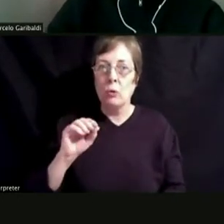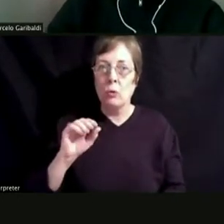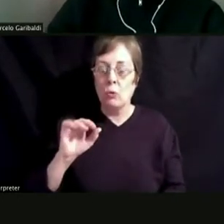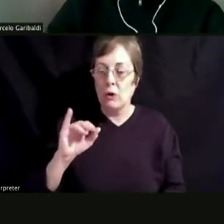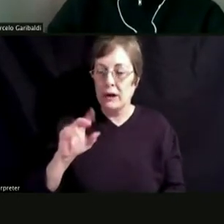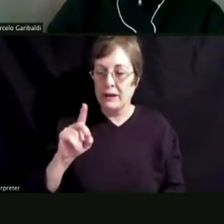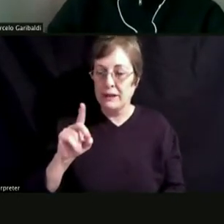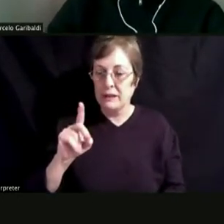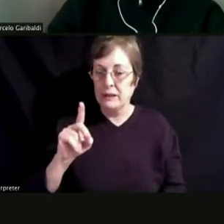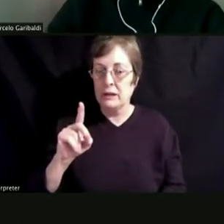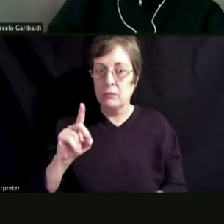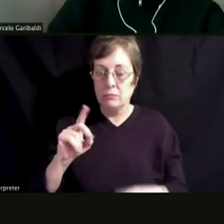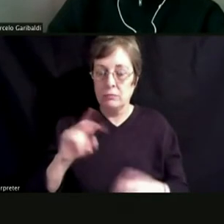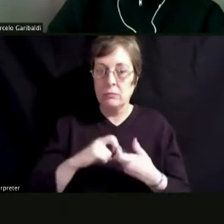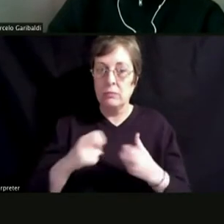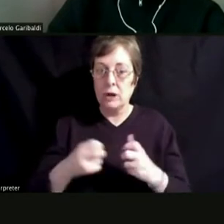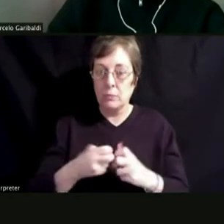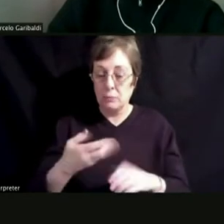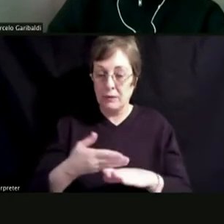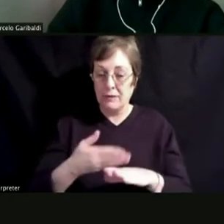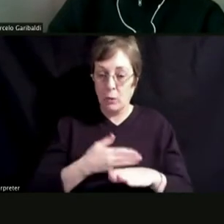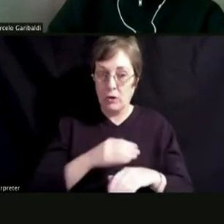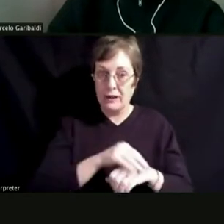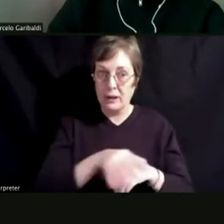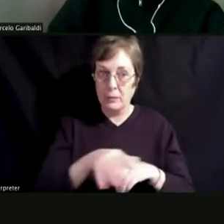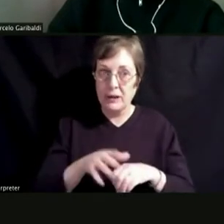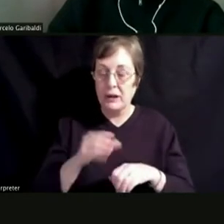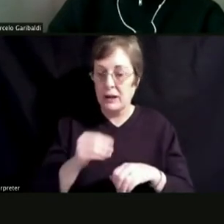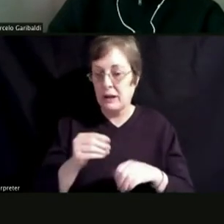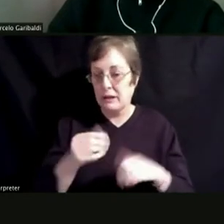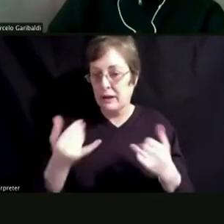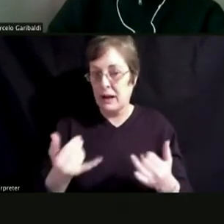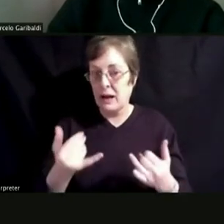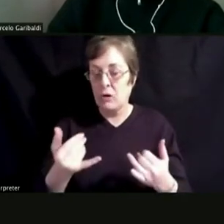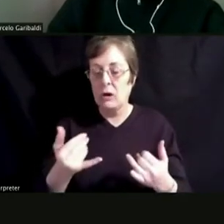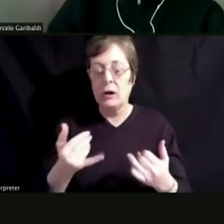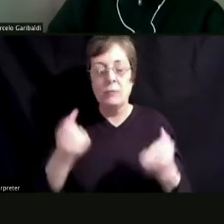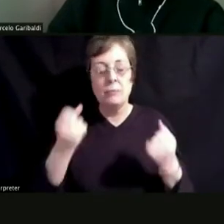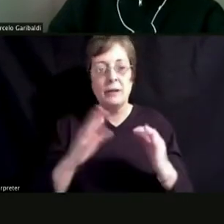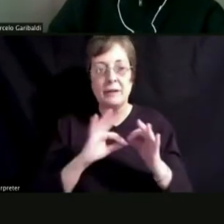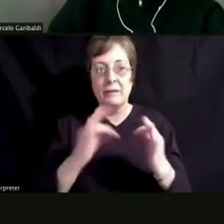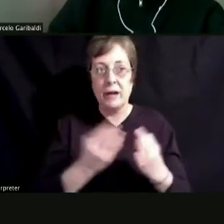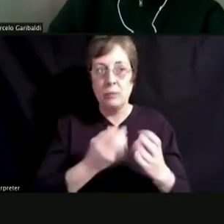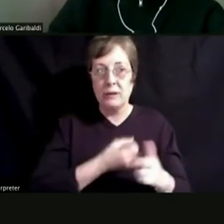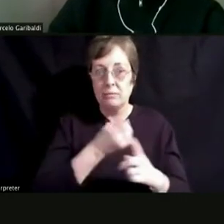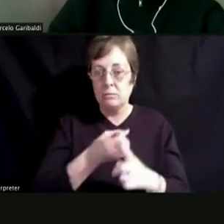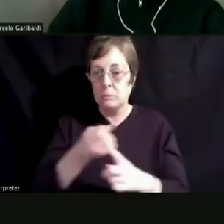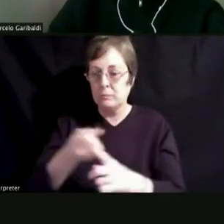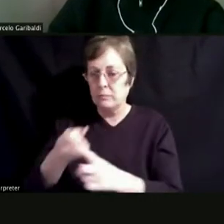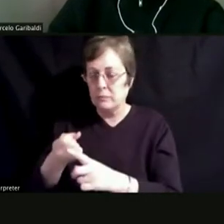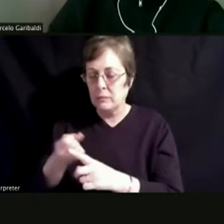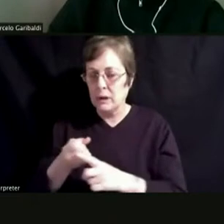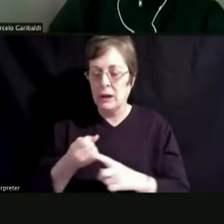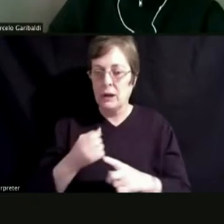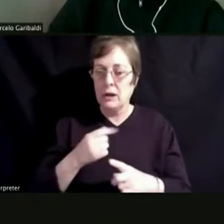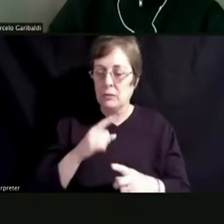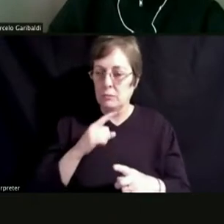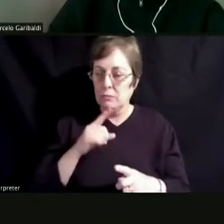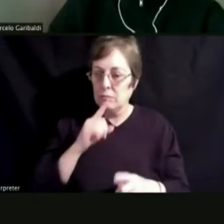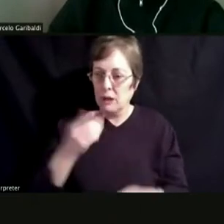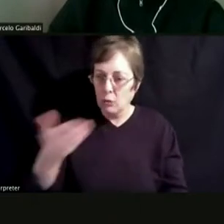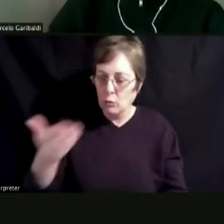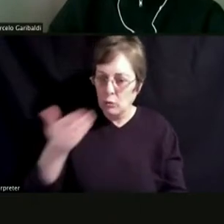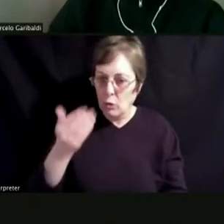the pandemic has impacted a lot of families, and being able to be up close and personal with a team of people, you know,